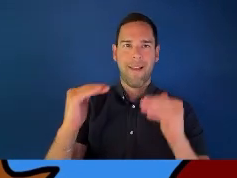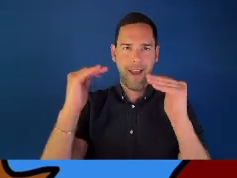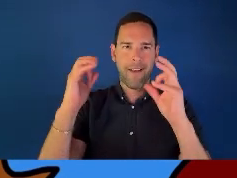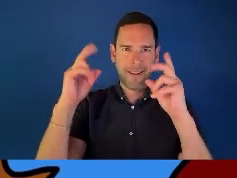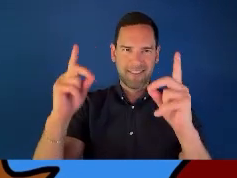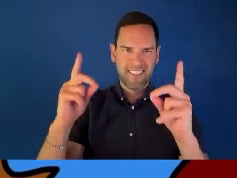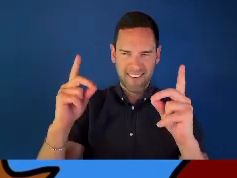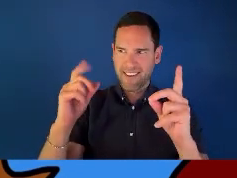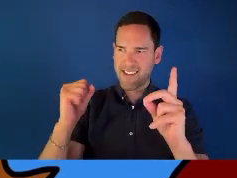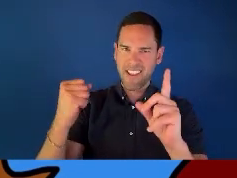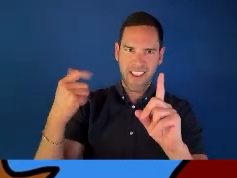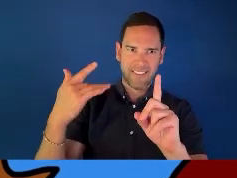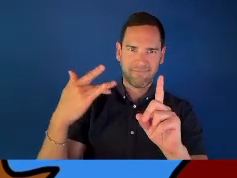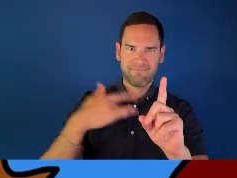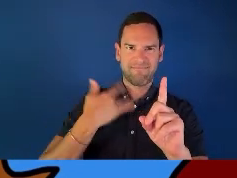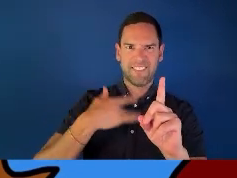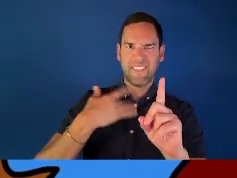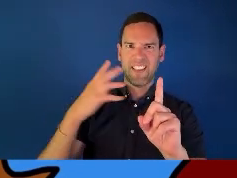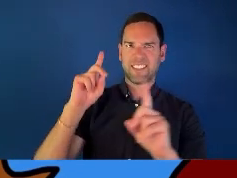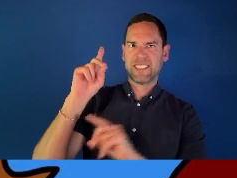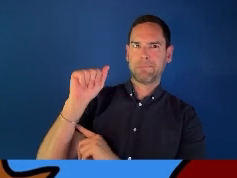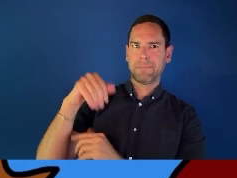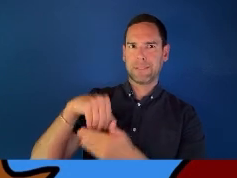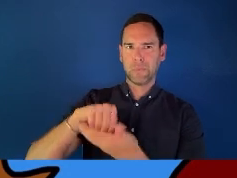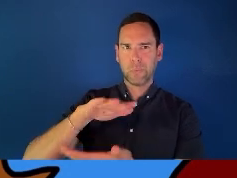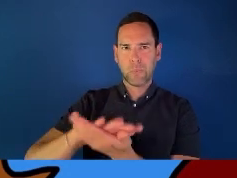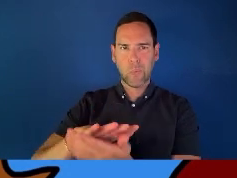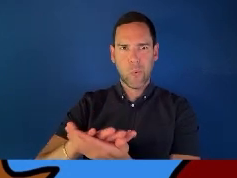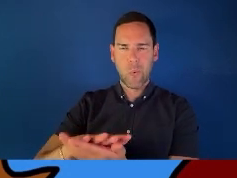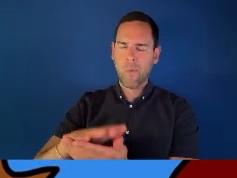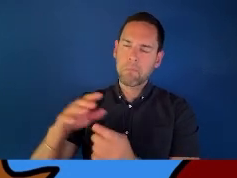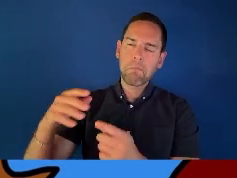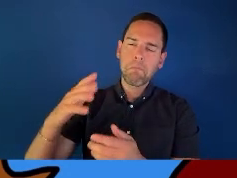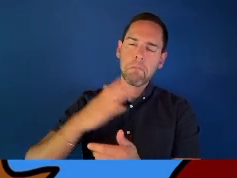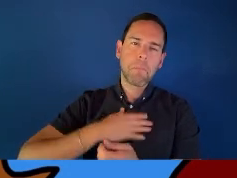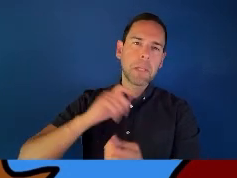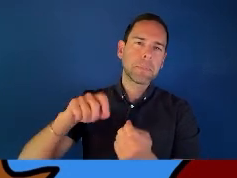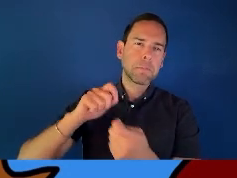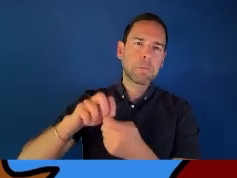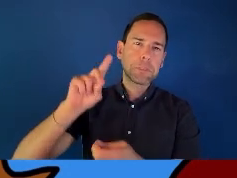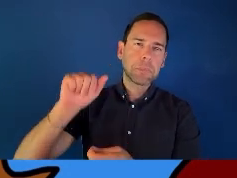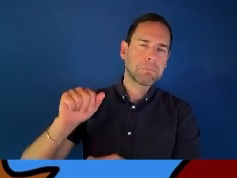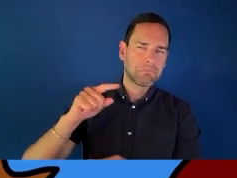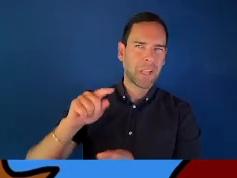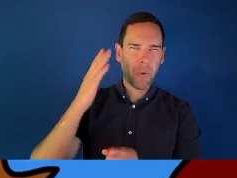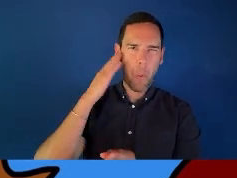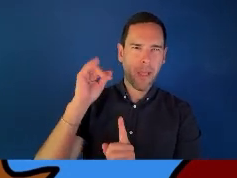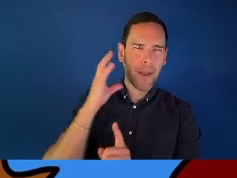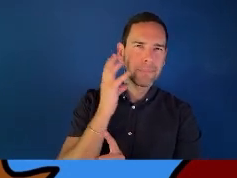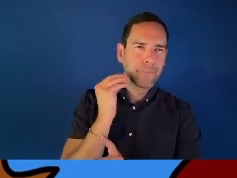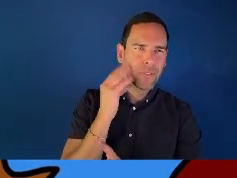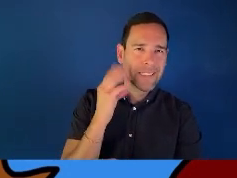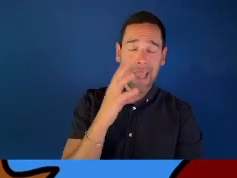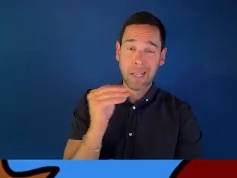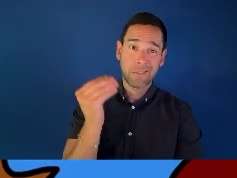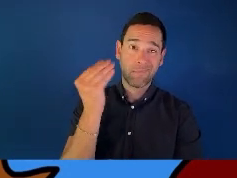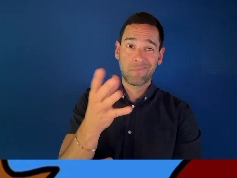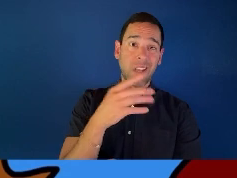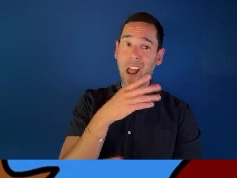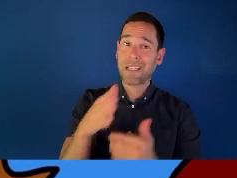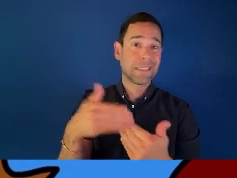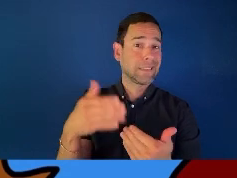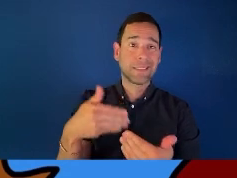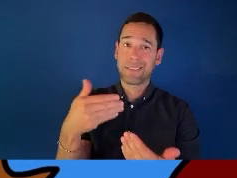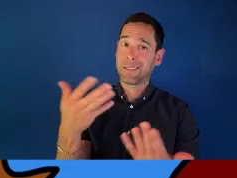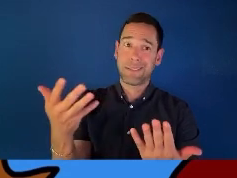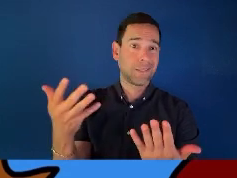again, like, if there's something that can change, if there's something that I can change, or even start to change, that will make it